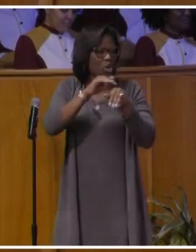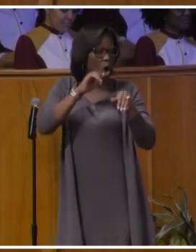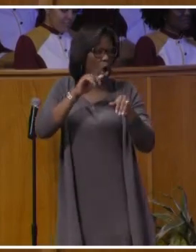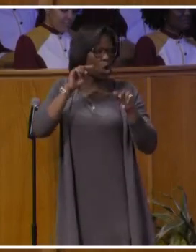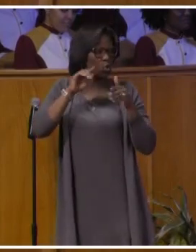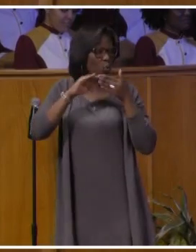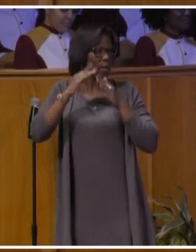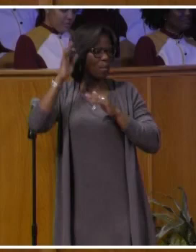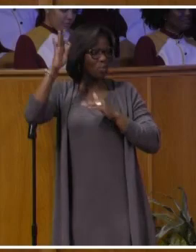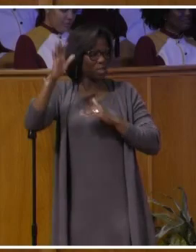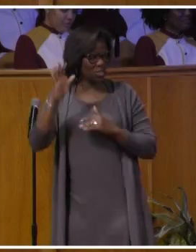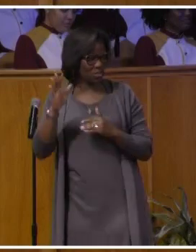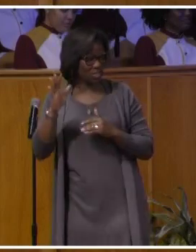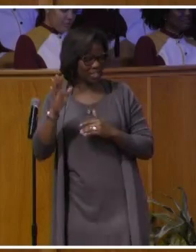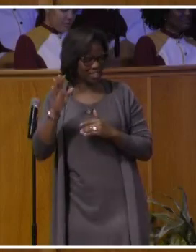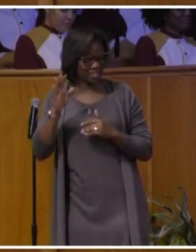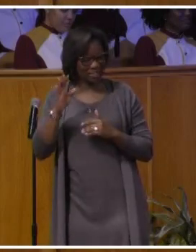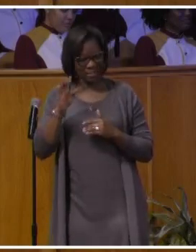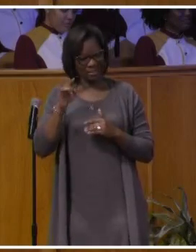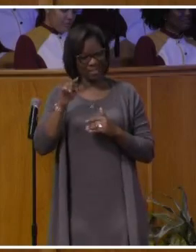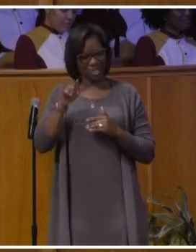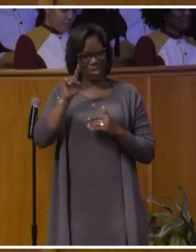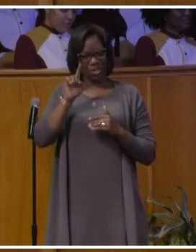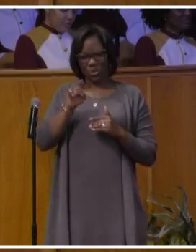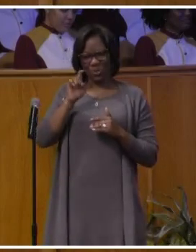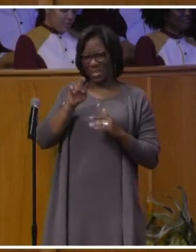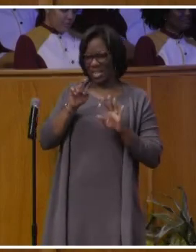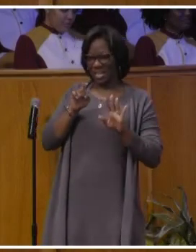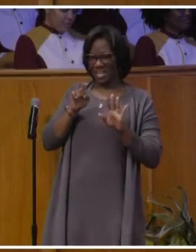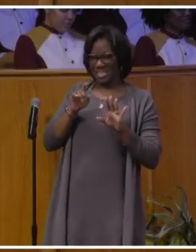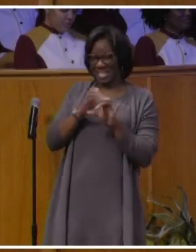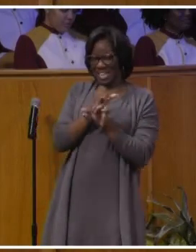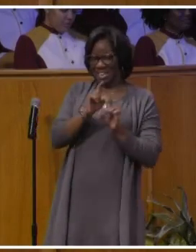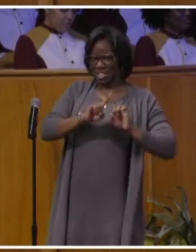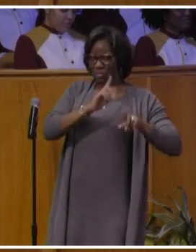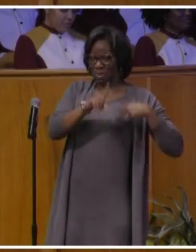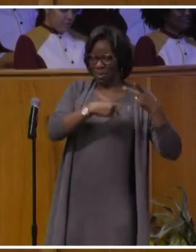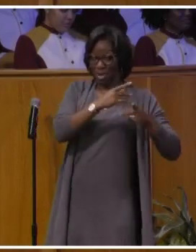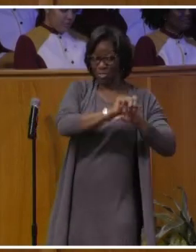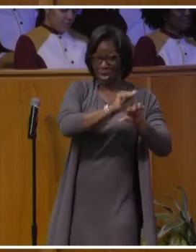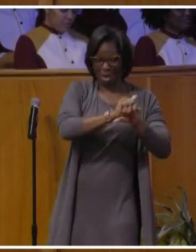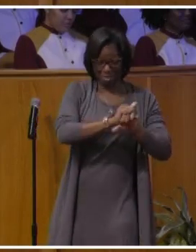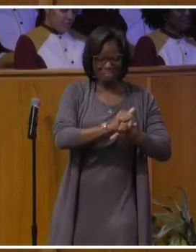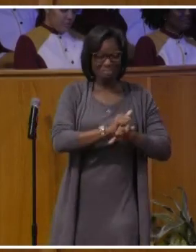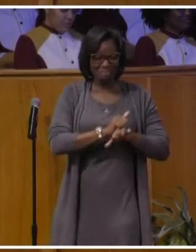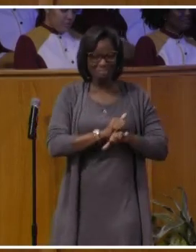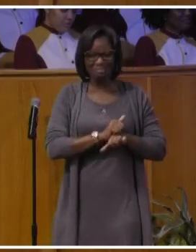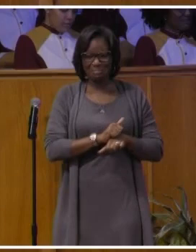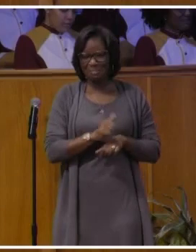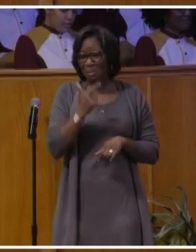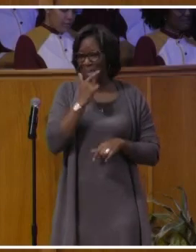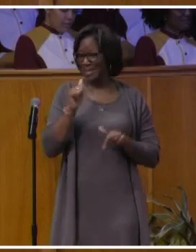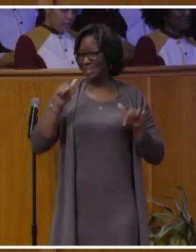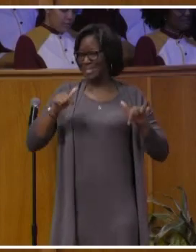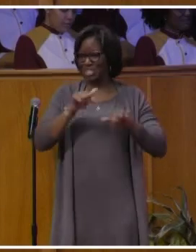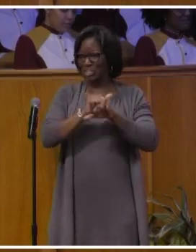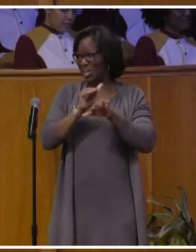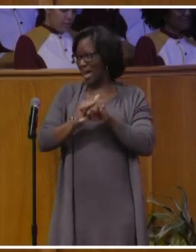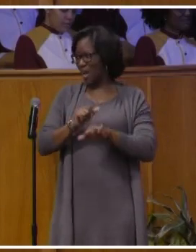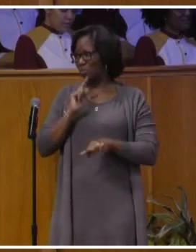this, you ought to seek gainful employment somewhere else. Because this is